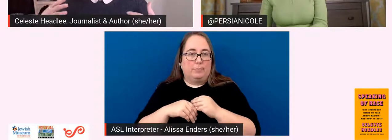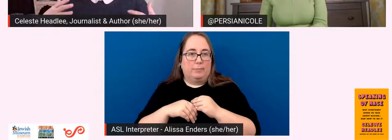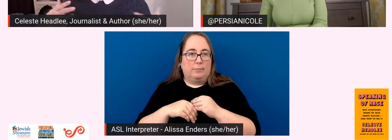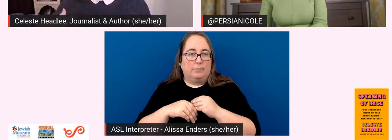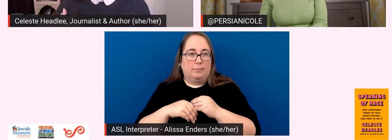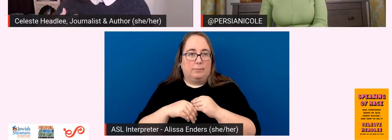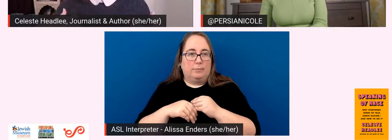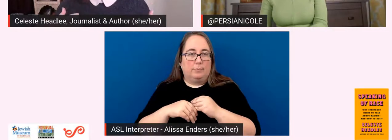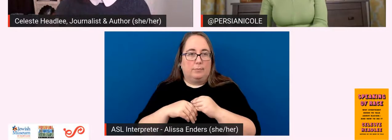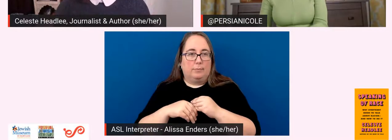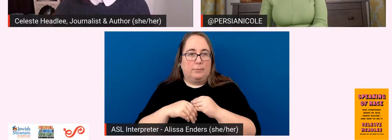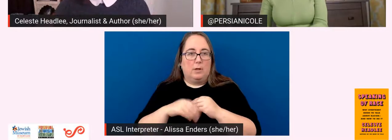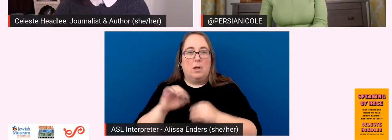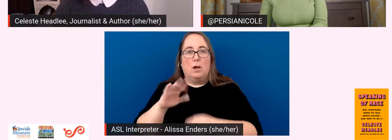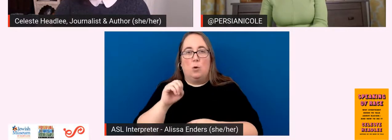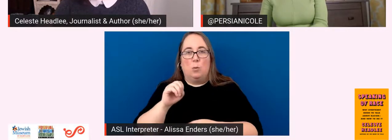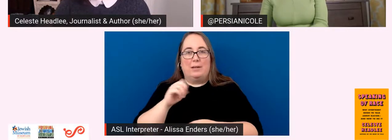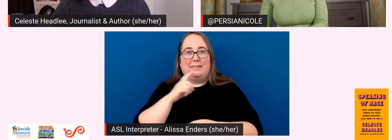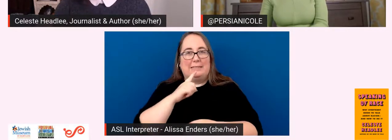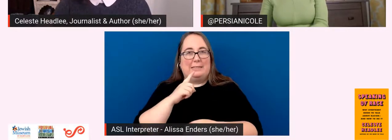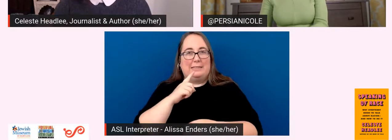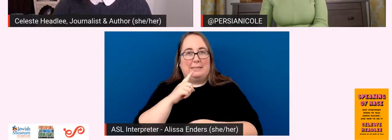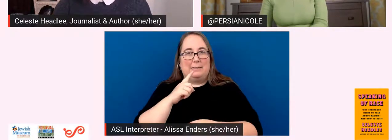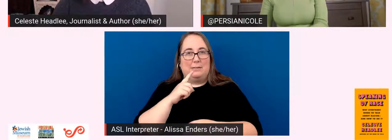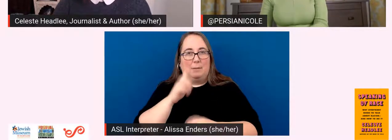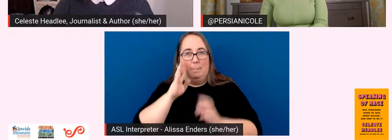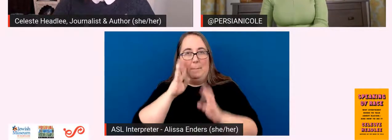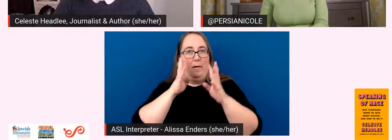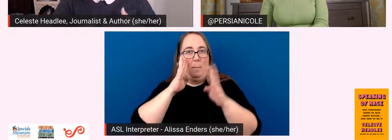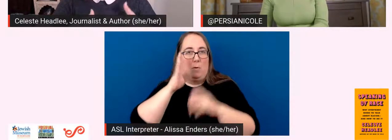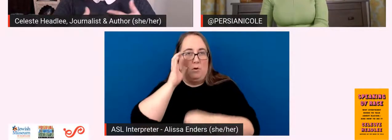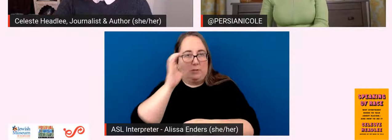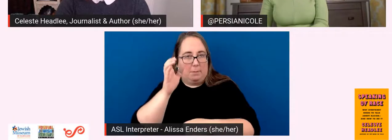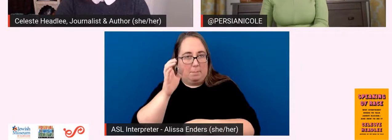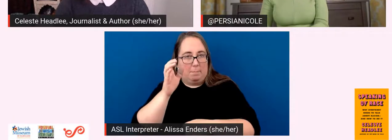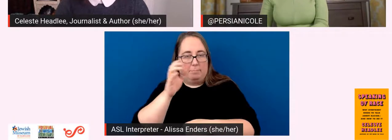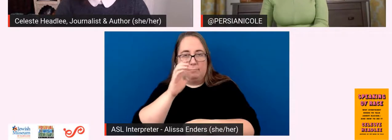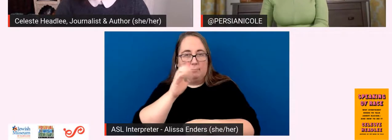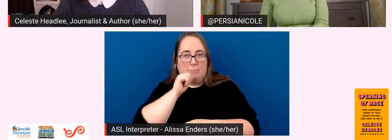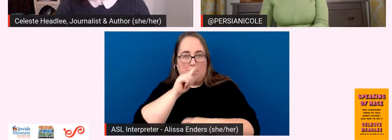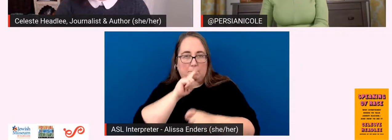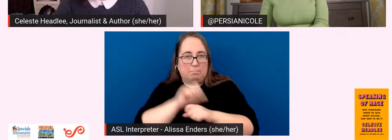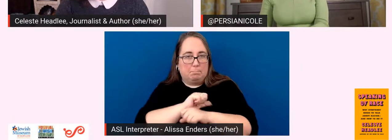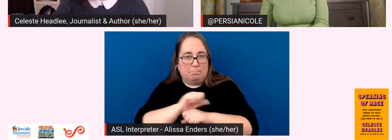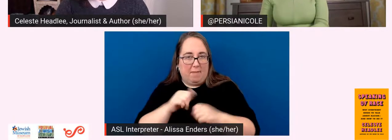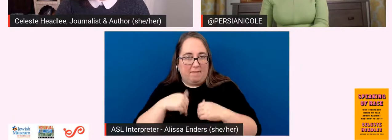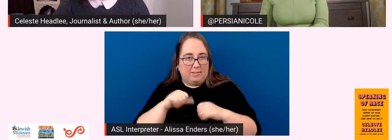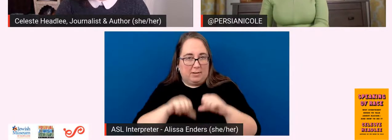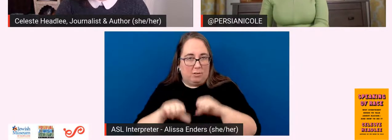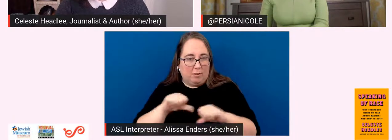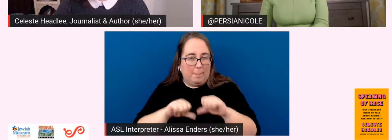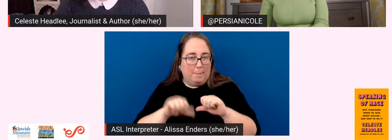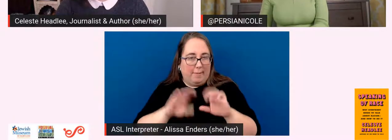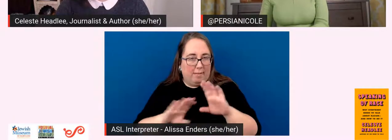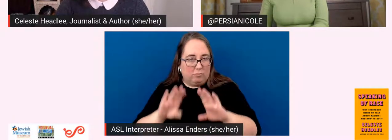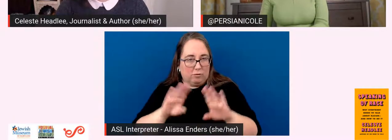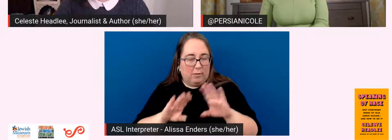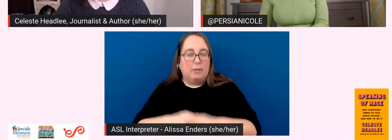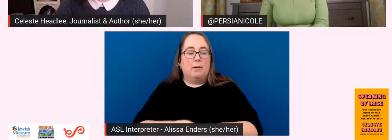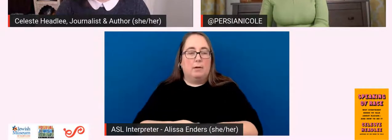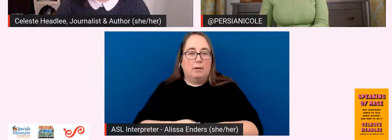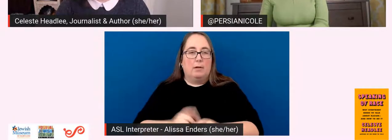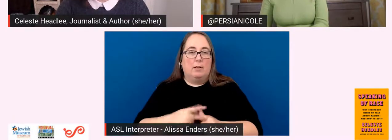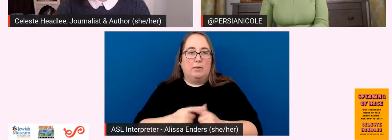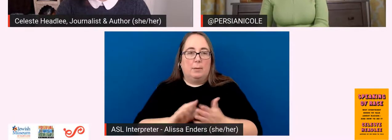light of the fact that race is imaginary, mm-hmm. that it doesn't exist scientifically and biologically speaking, it becomes even